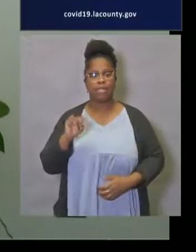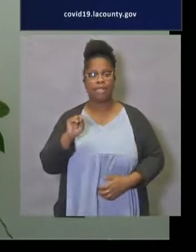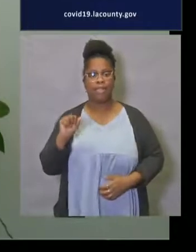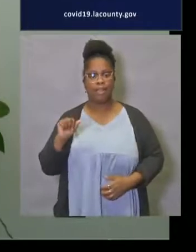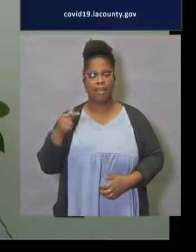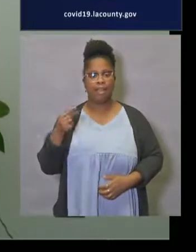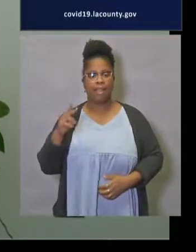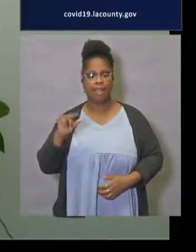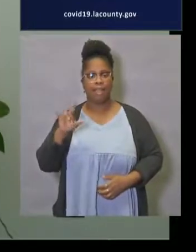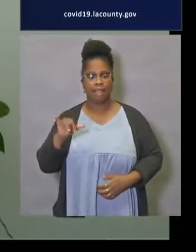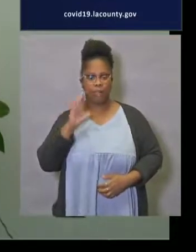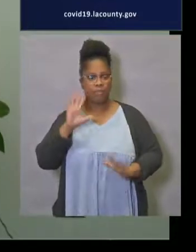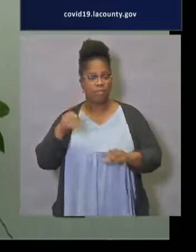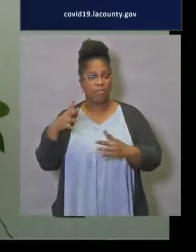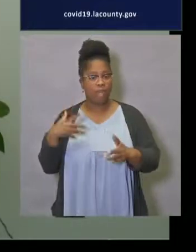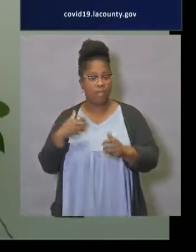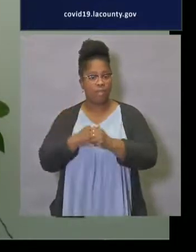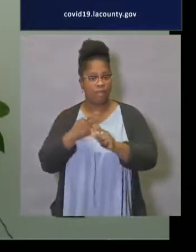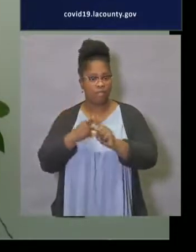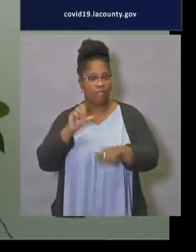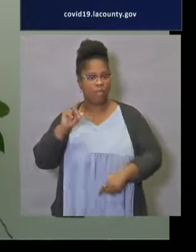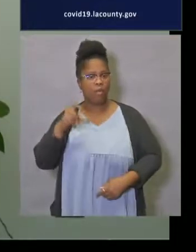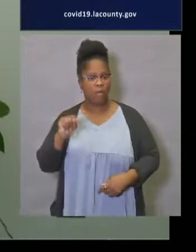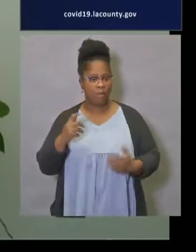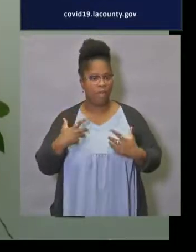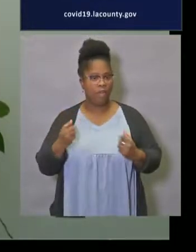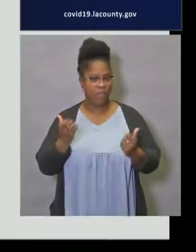Department of Health Services.